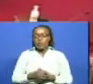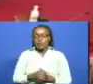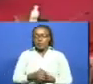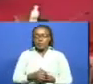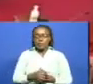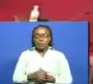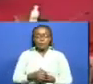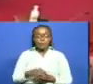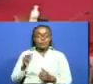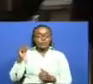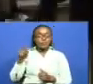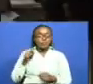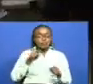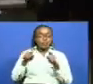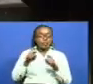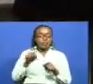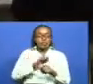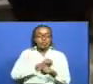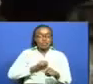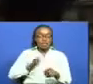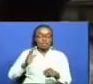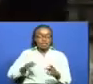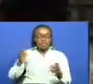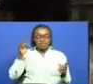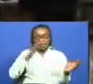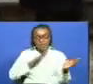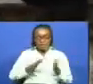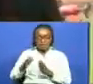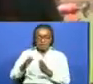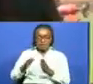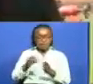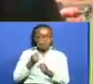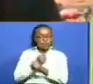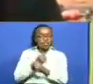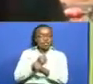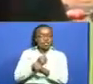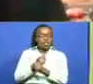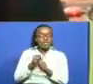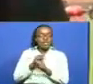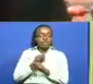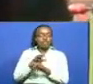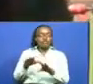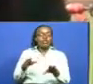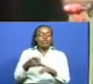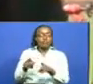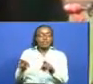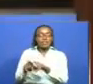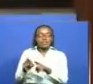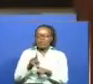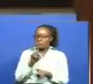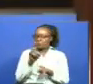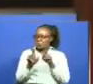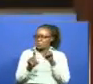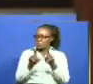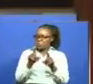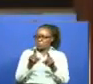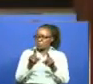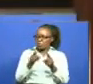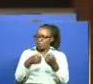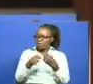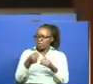The MPs accused senators of purporting to protect devolution, yet its oversight on the same was questionable. And moving